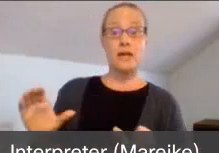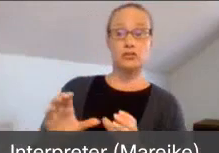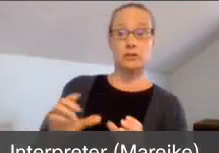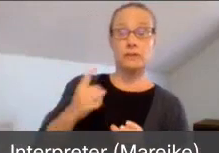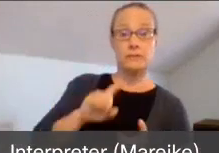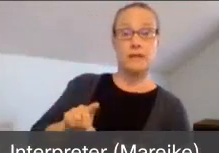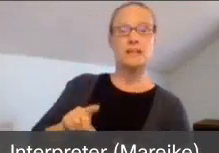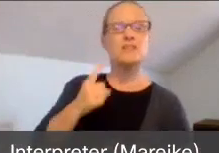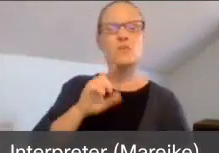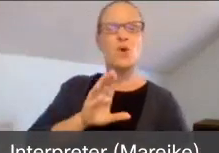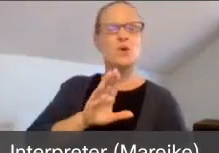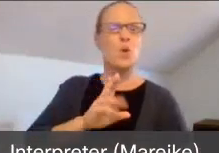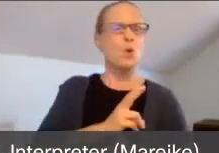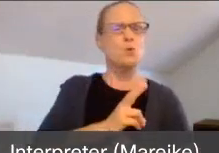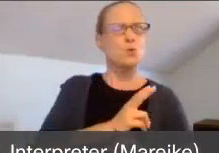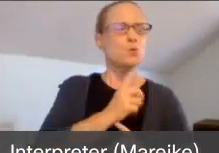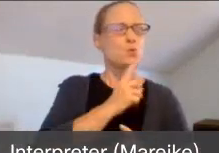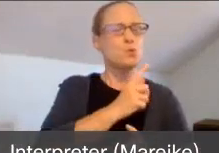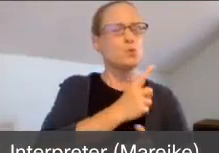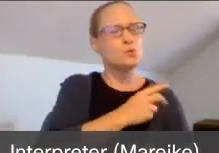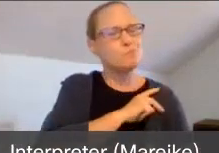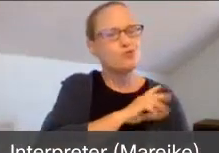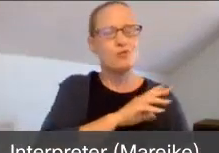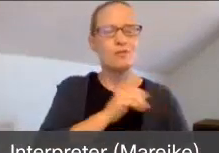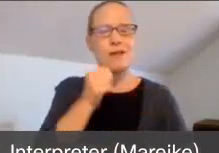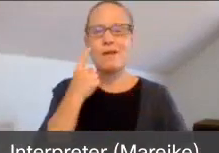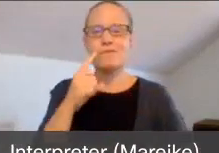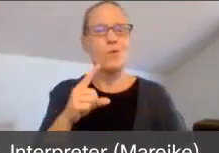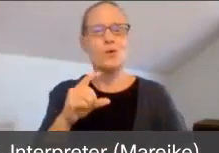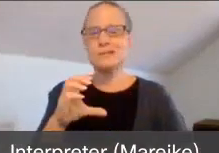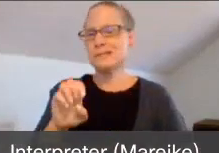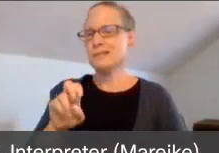use only and is not for continuing education credit.